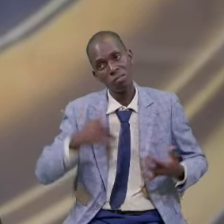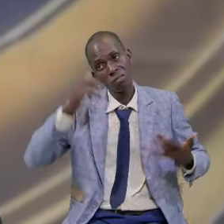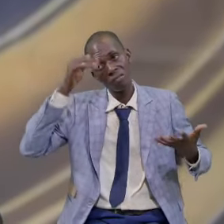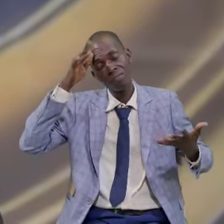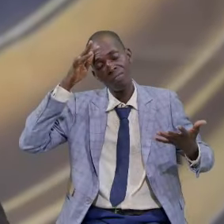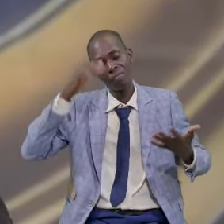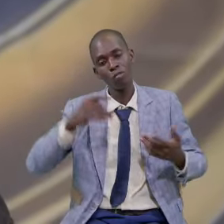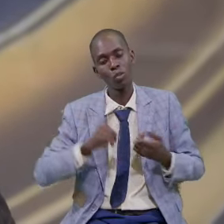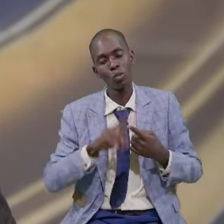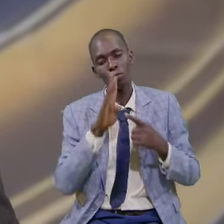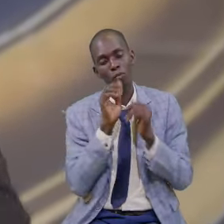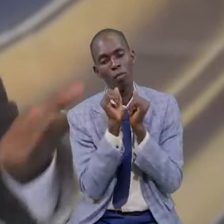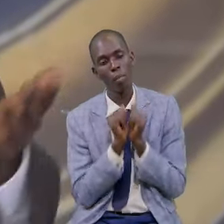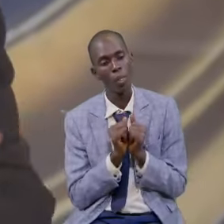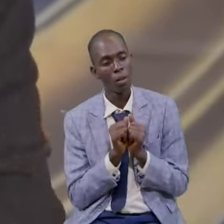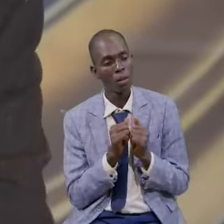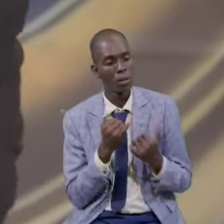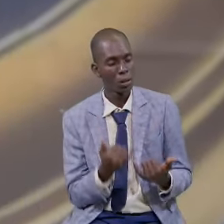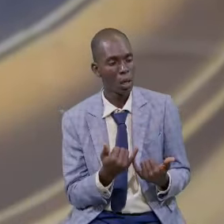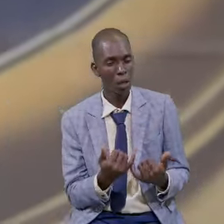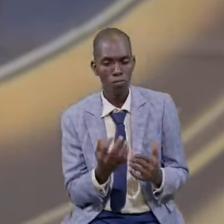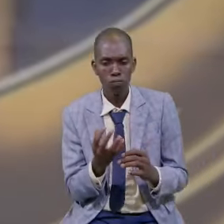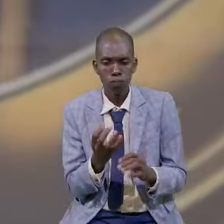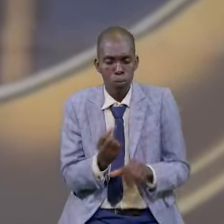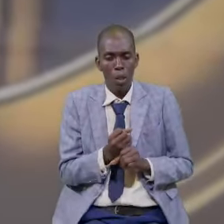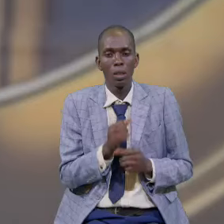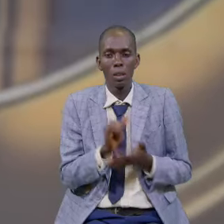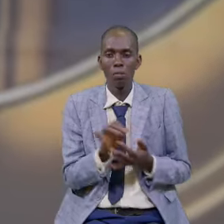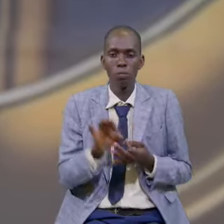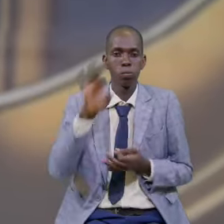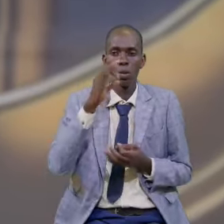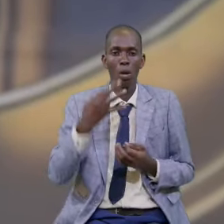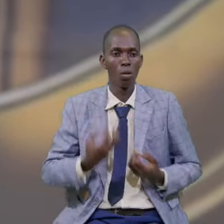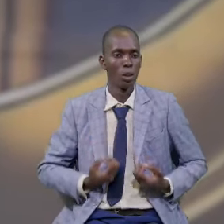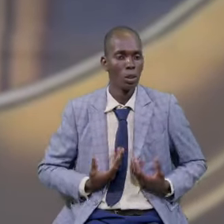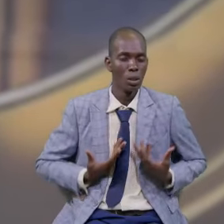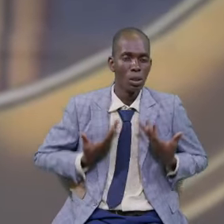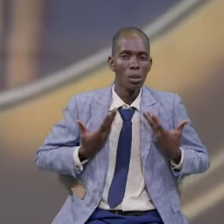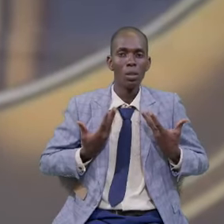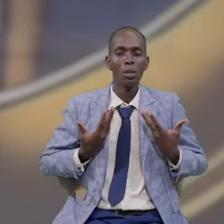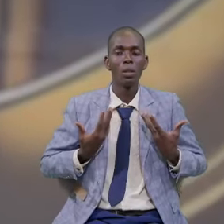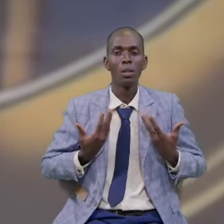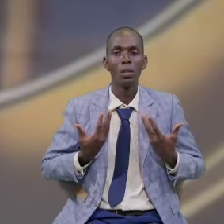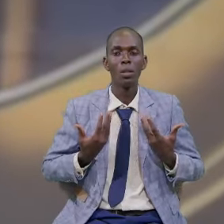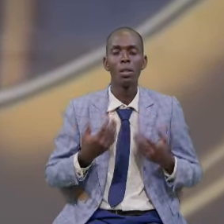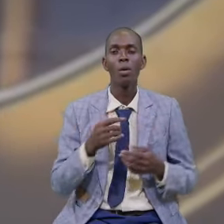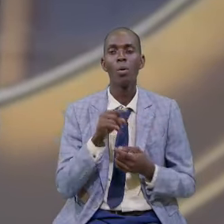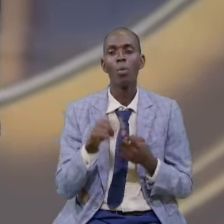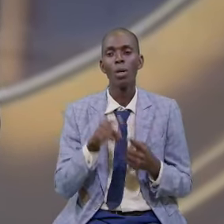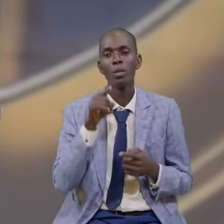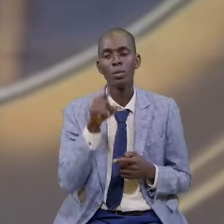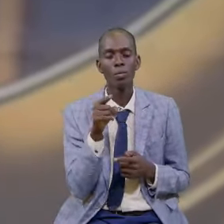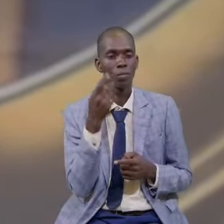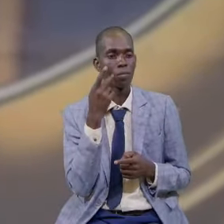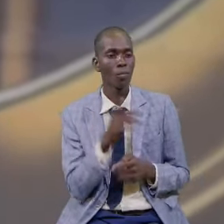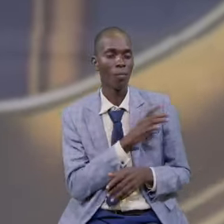spirit within them too. When you see Christ, our master, our model, our